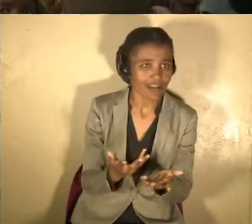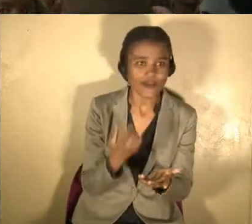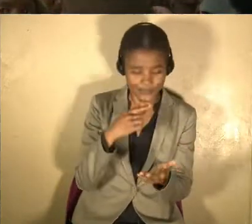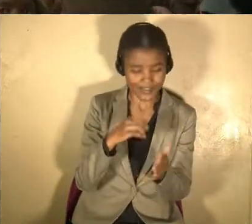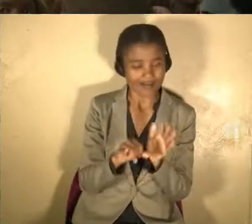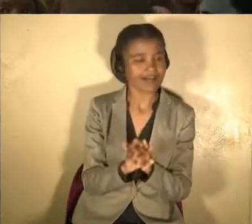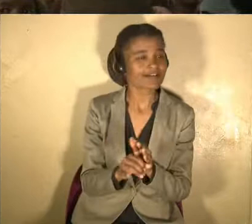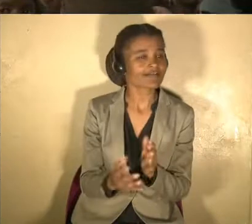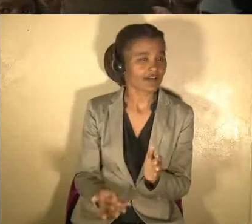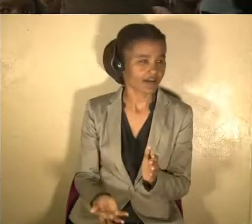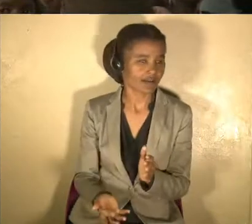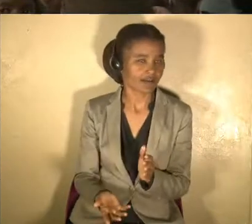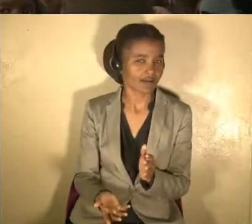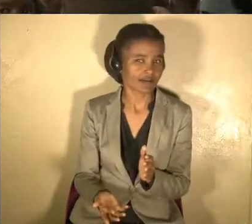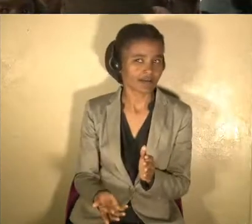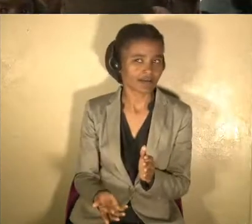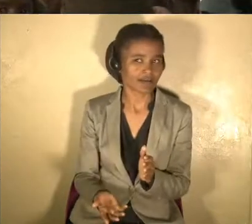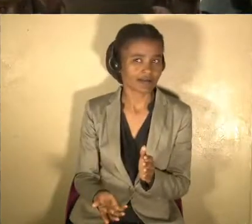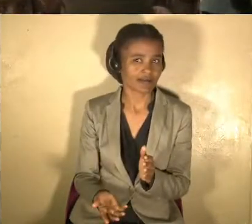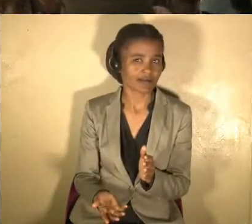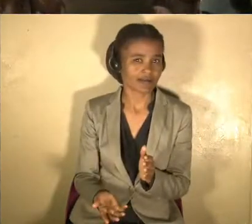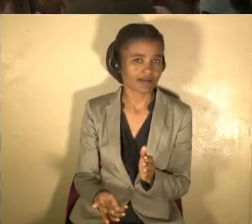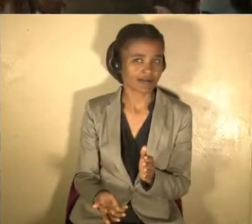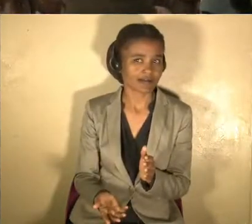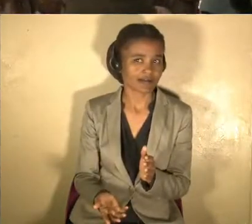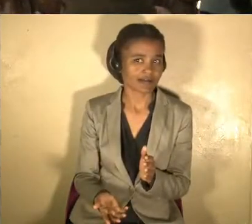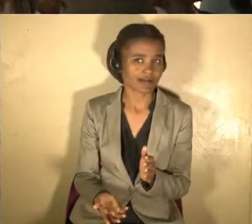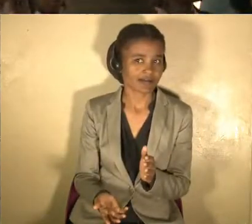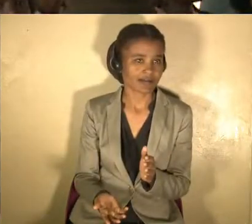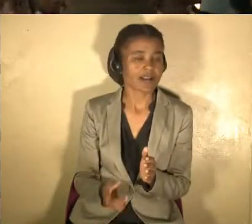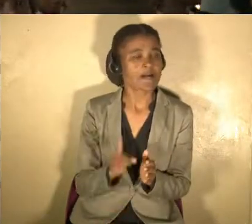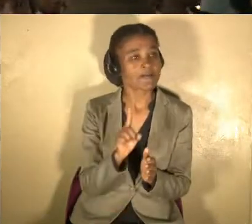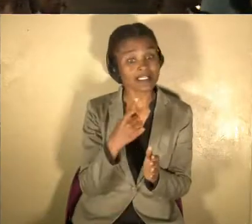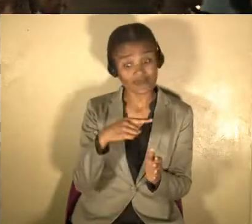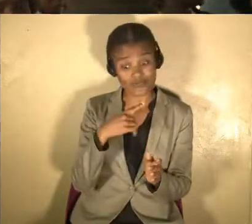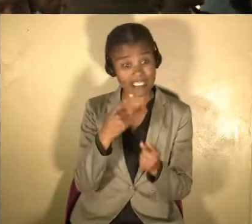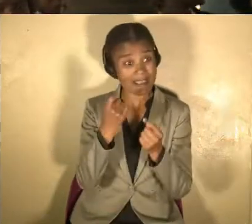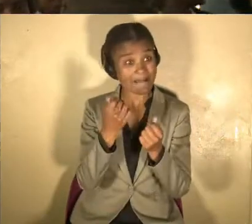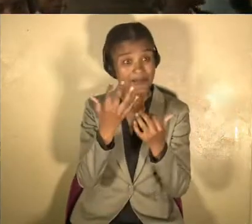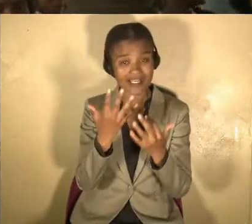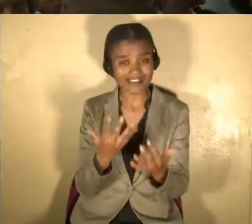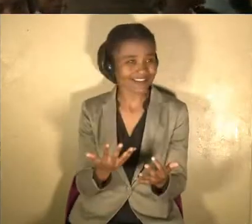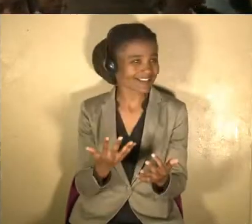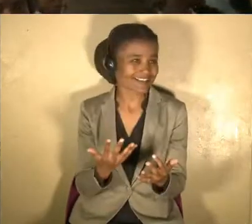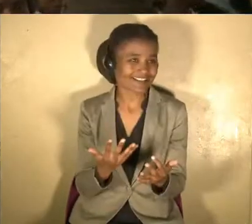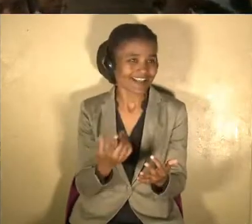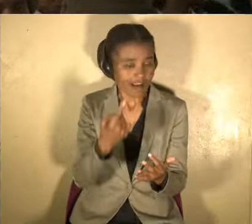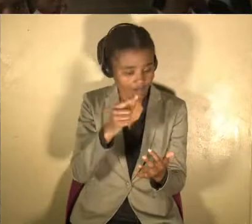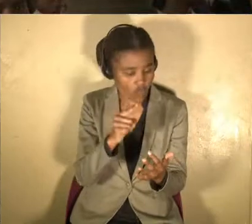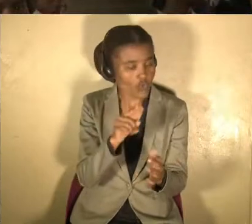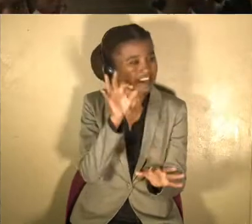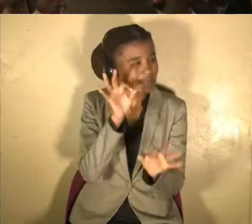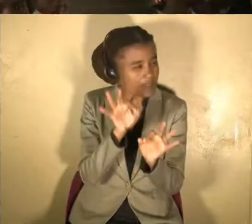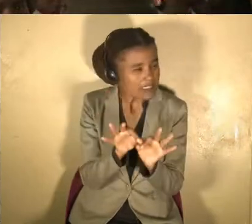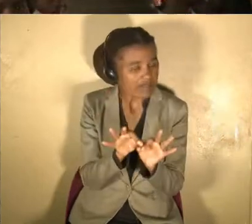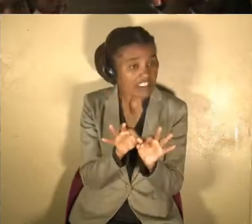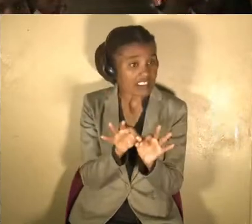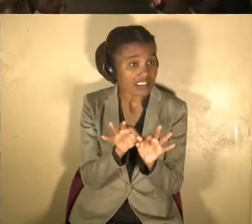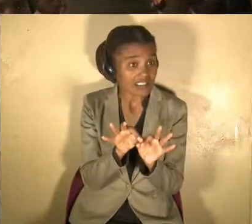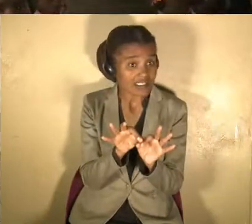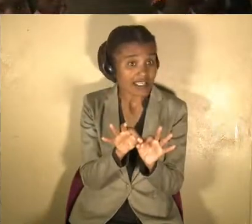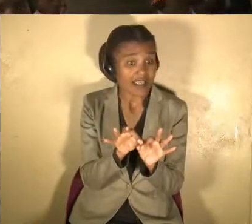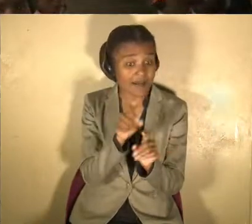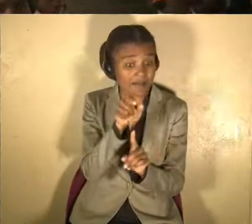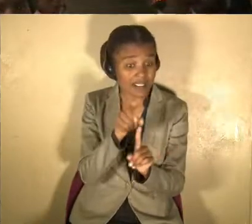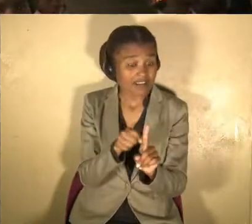etsagala. Mar excuse me, we don't have a ring fence budget re tloring e ka di forest ha re discriminate ngwana